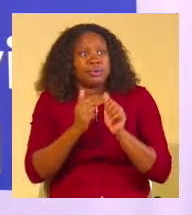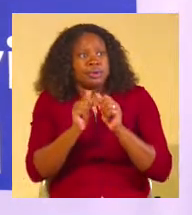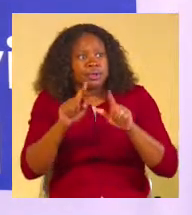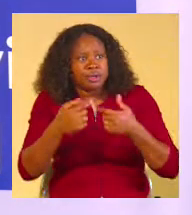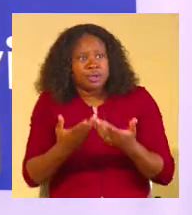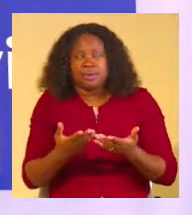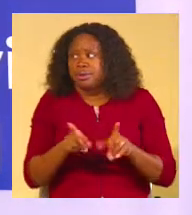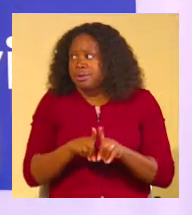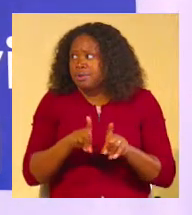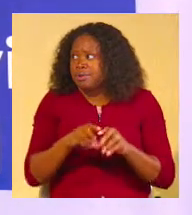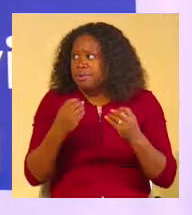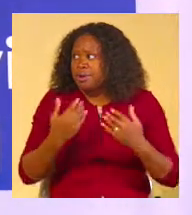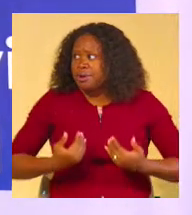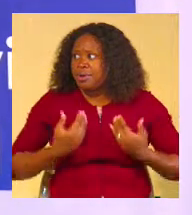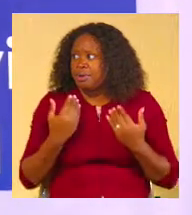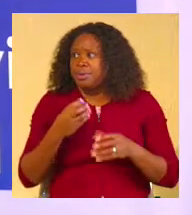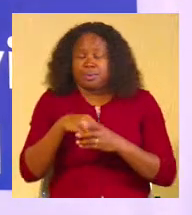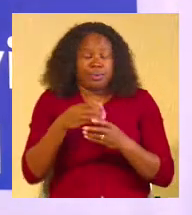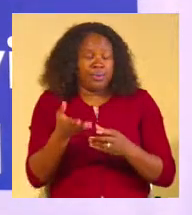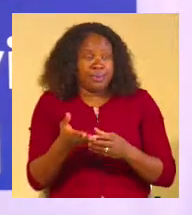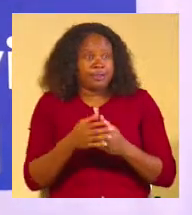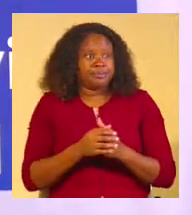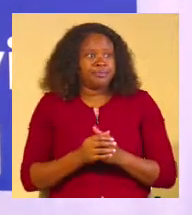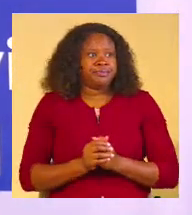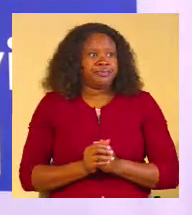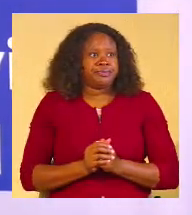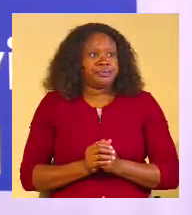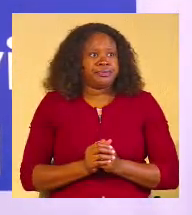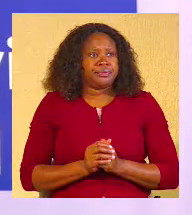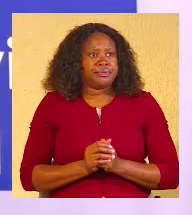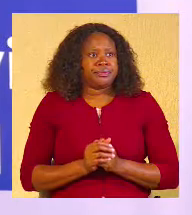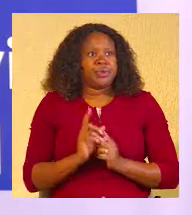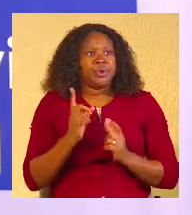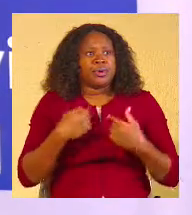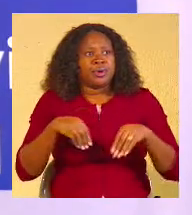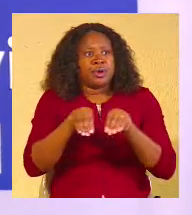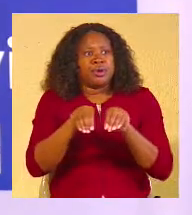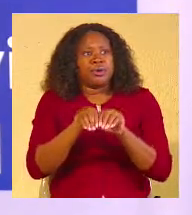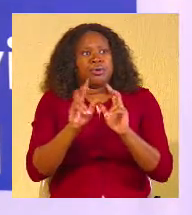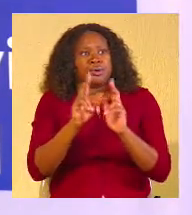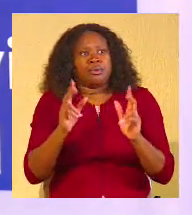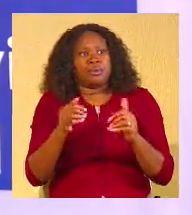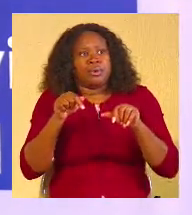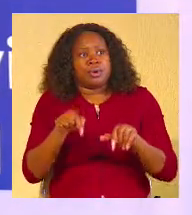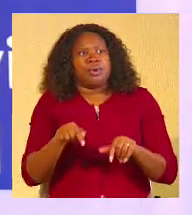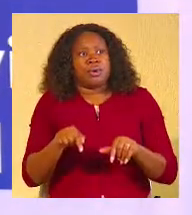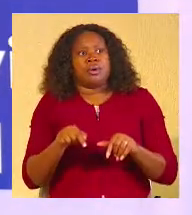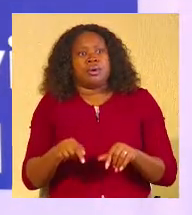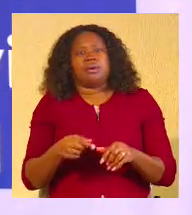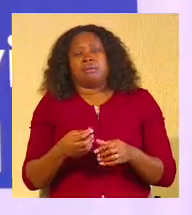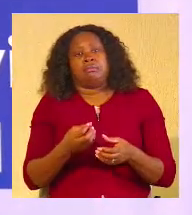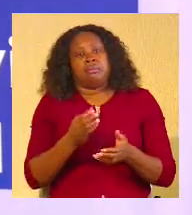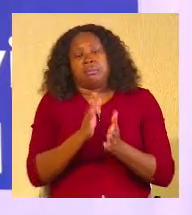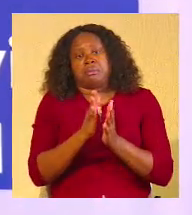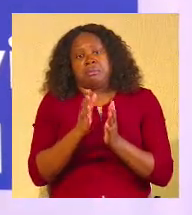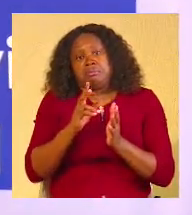seeing as you said that a lot of the youth have been affected. So what would we do to those who are currently not receiving anything,